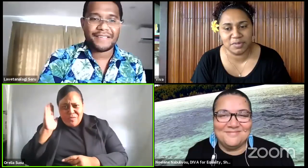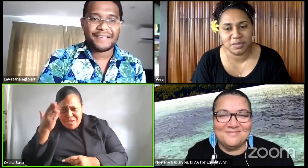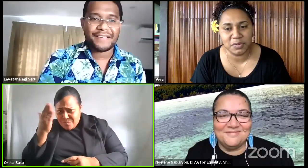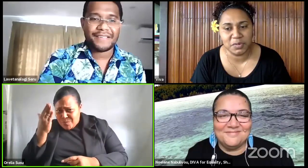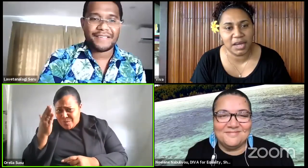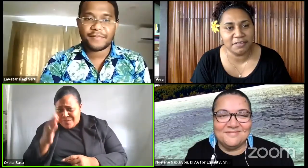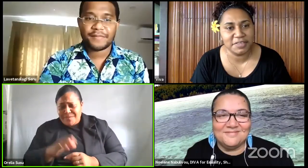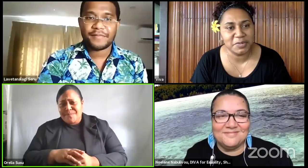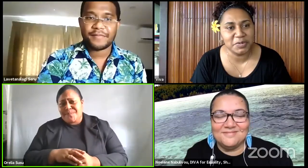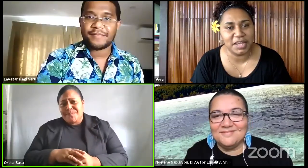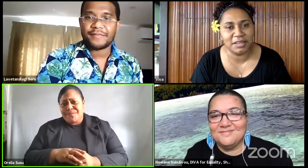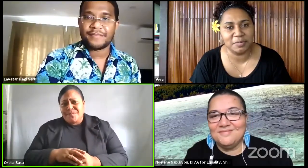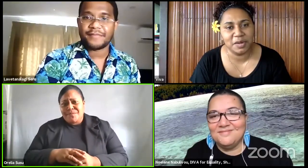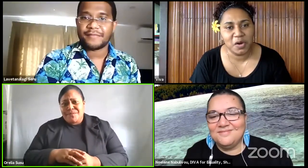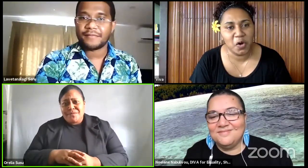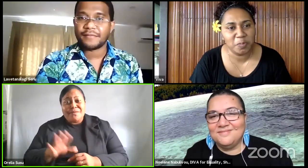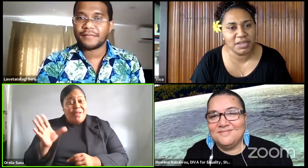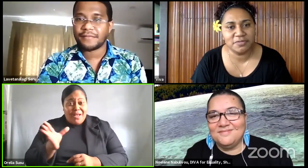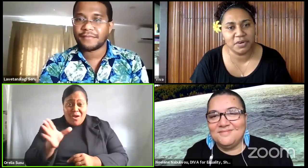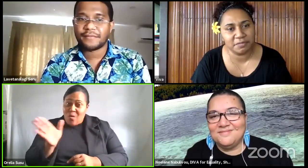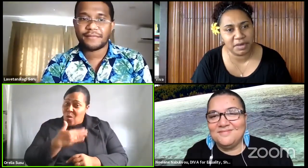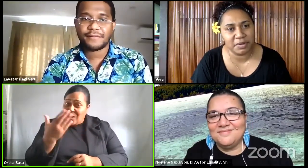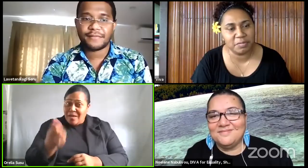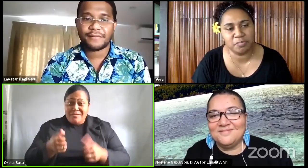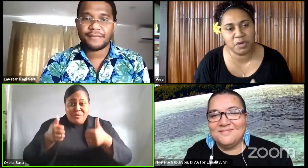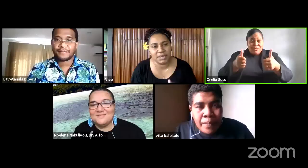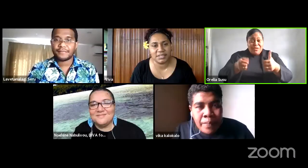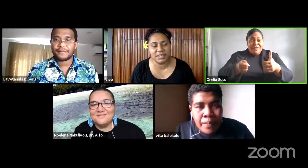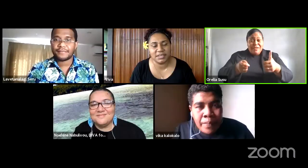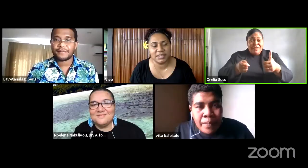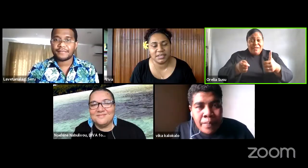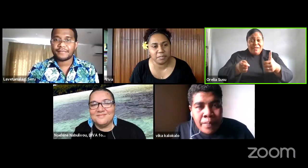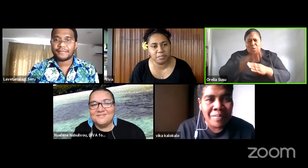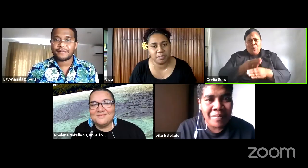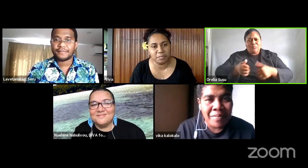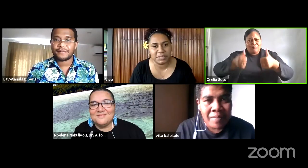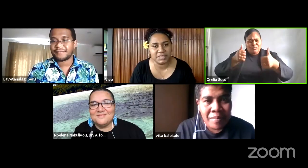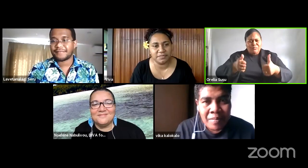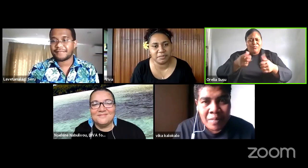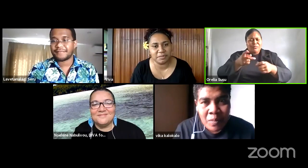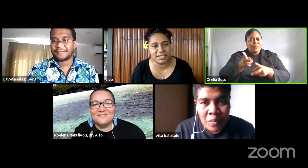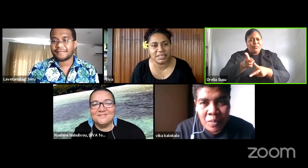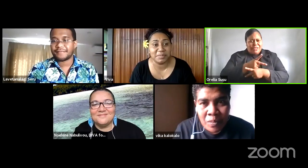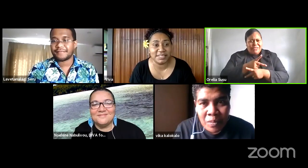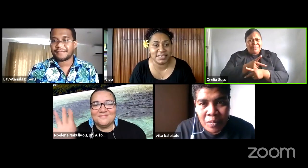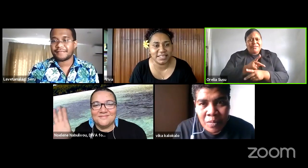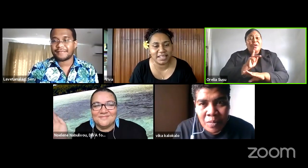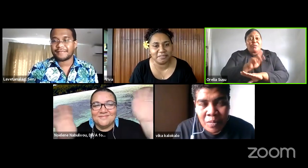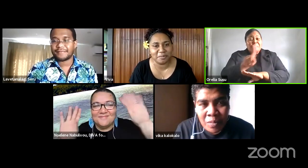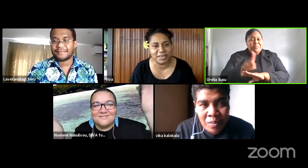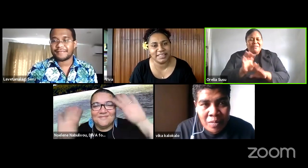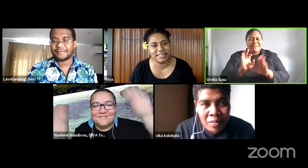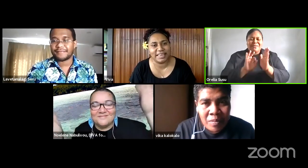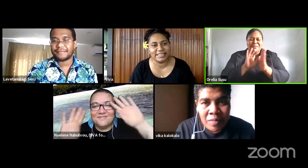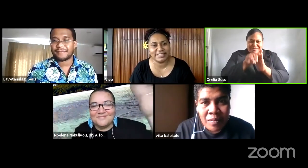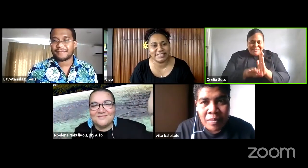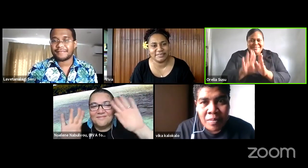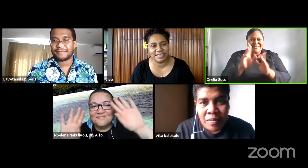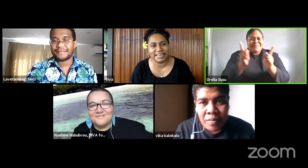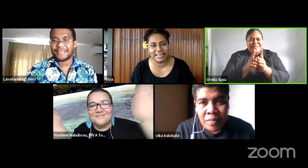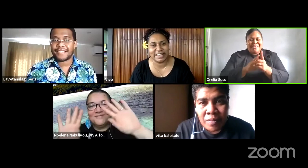good afternoon and hoping for a very productive Pacific Brazilian meeting end of the week.